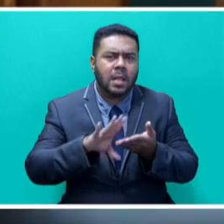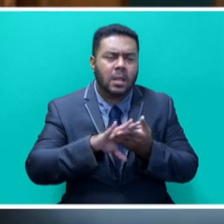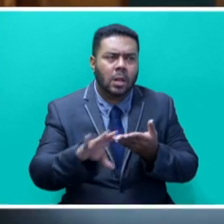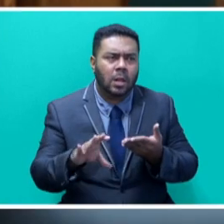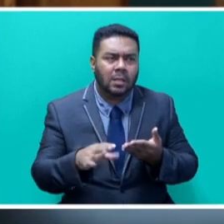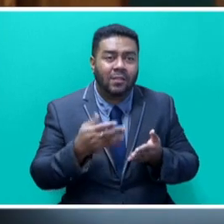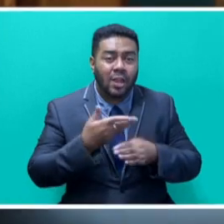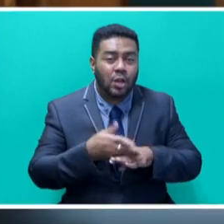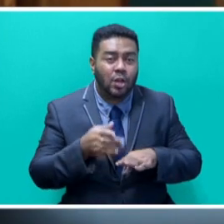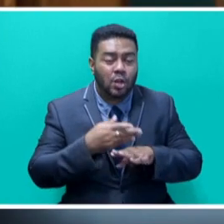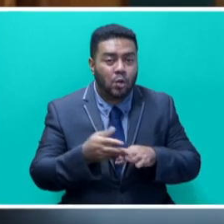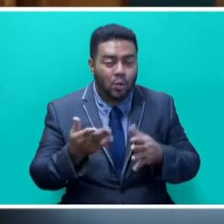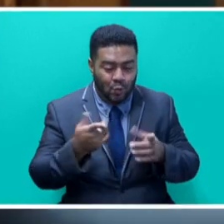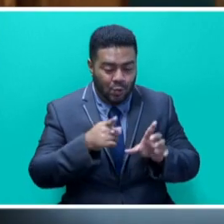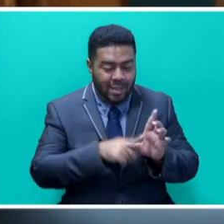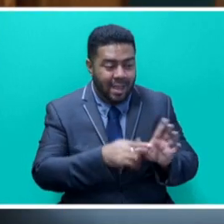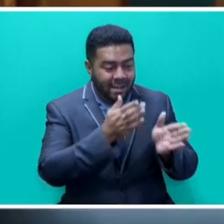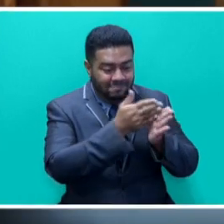fiscal year,